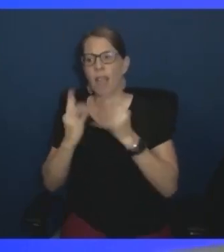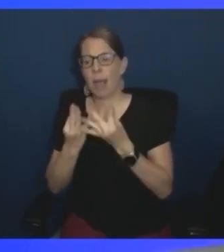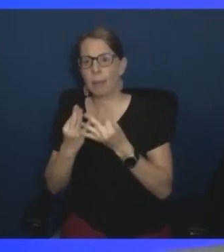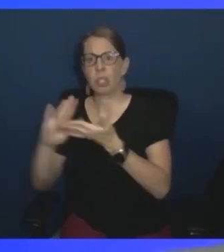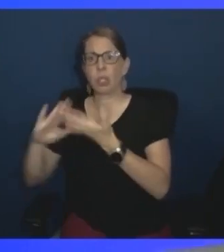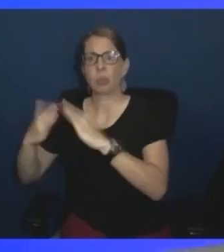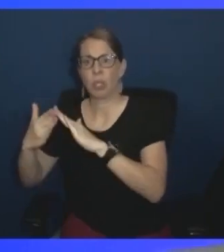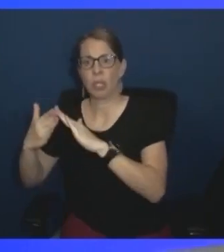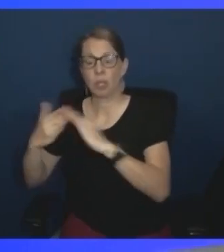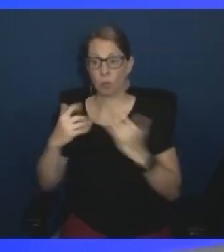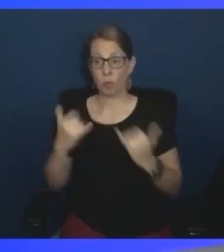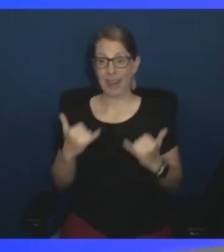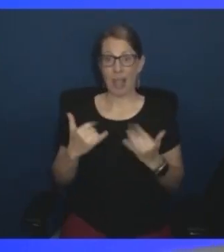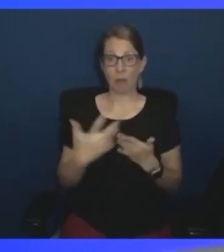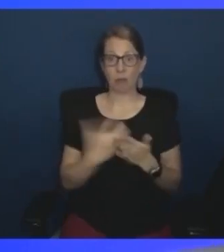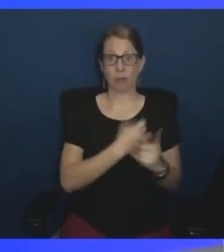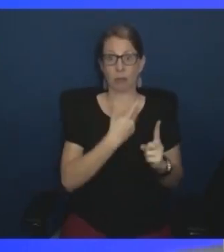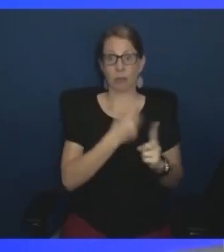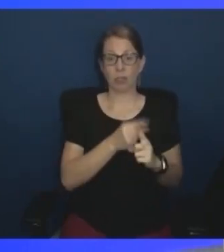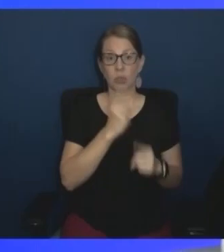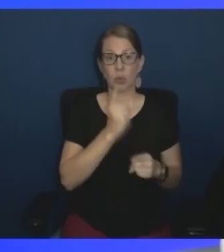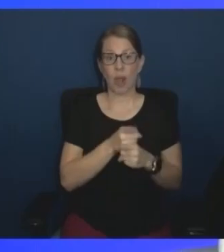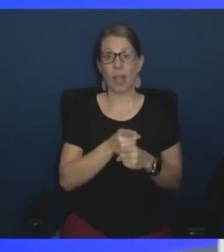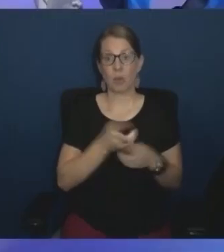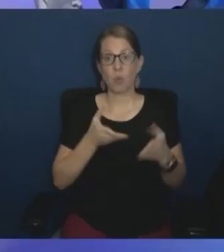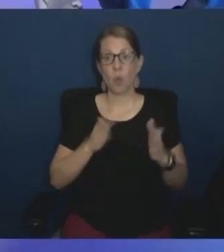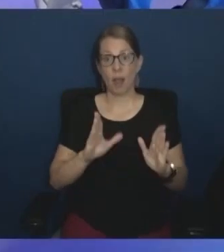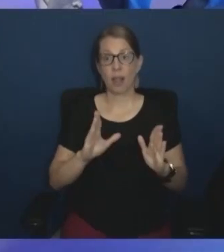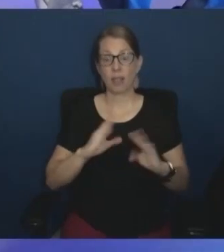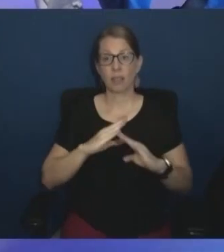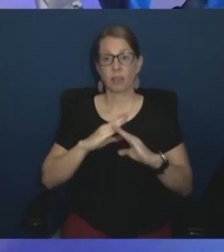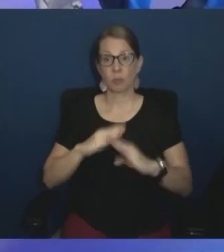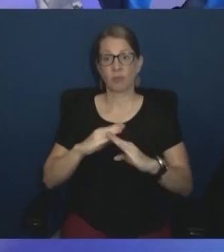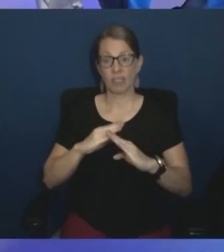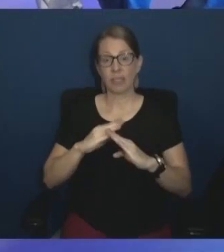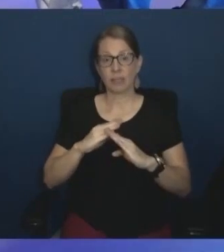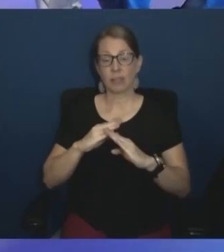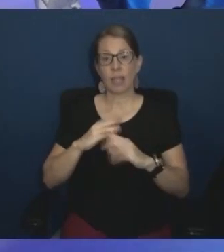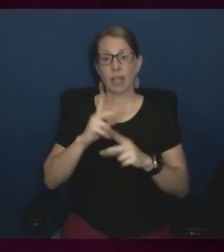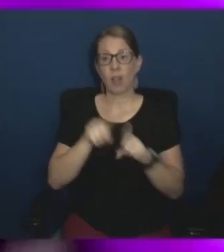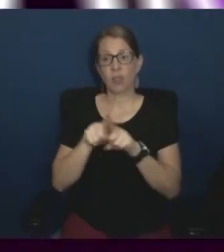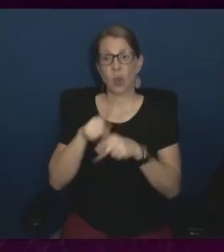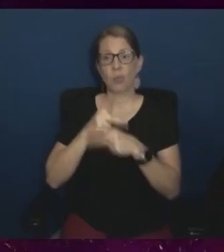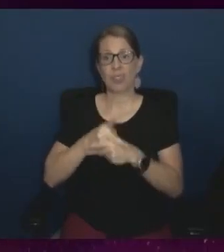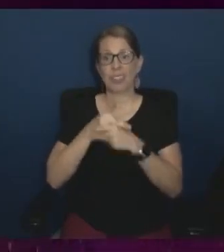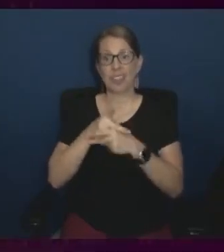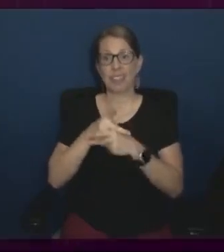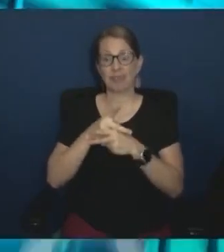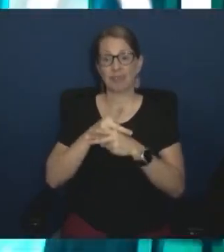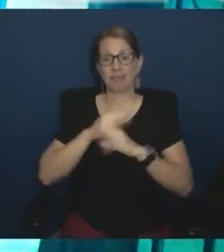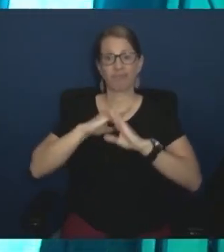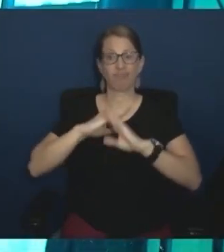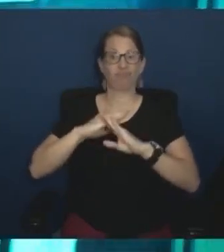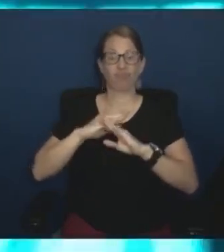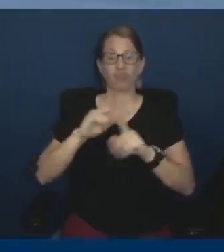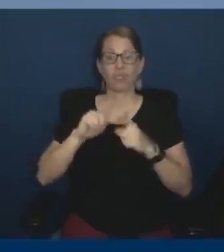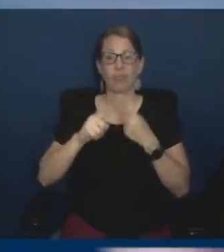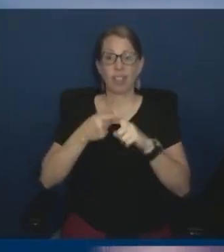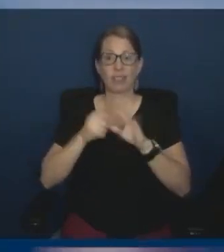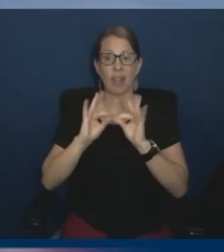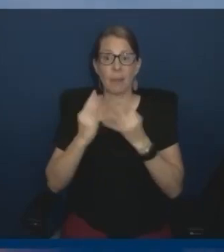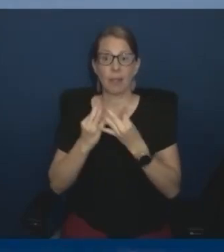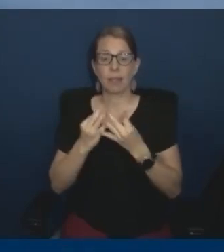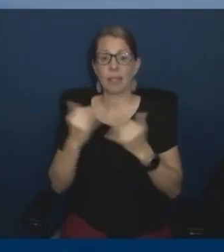is the right way to do that. Thank you both for that. We're going to get to some community questions, and we're getting